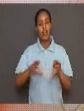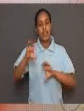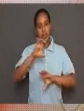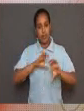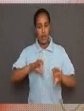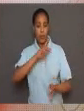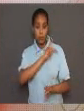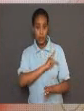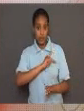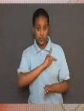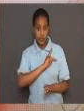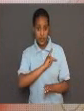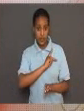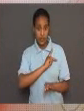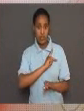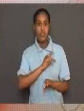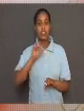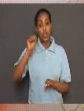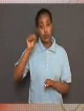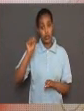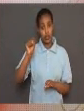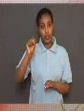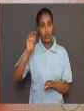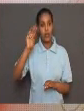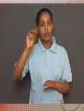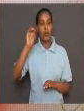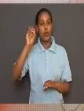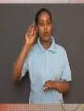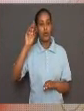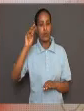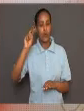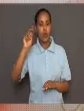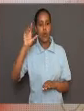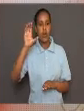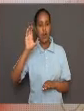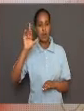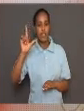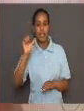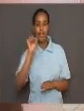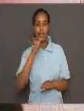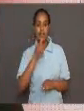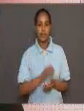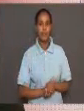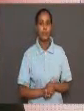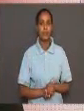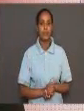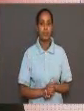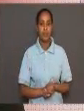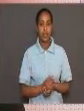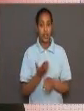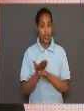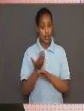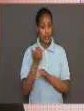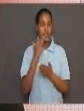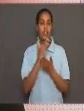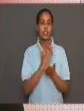chemical properties of saturated monocarboxylic acids. In our